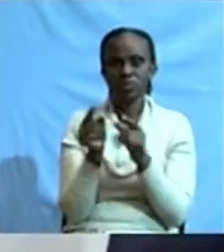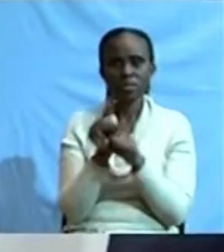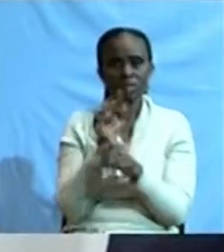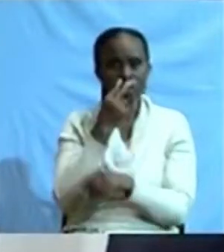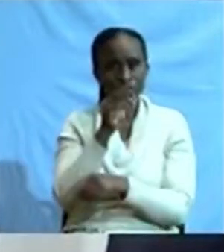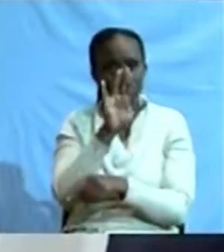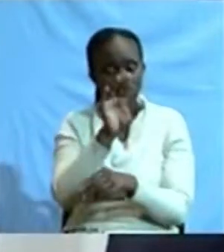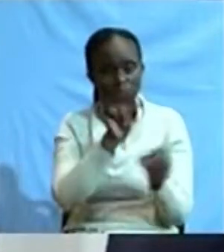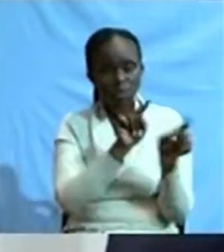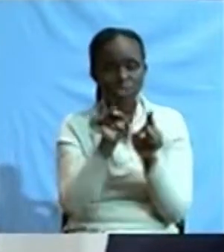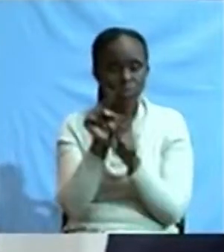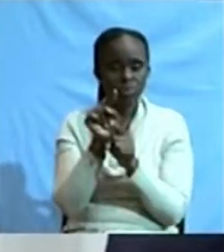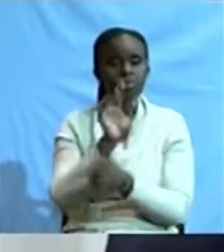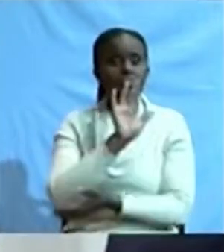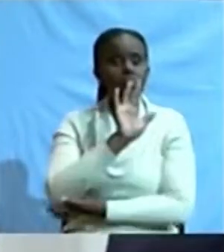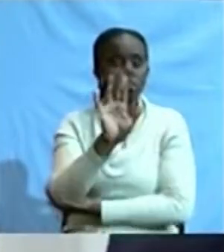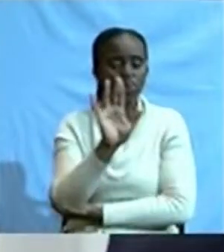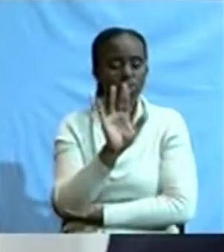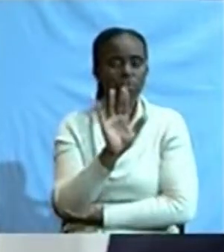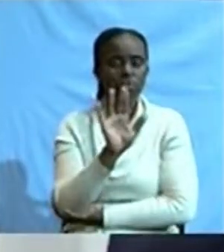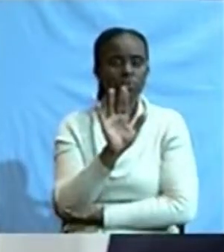your